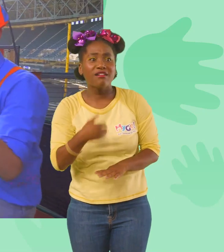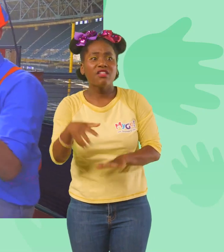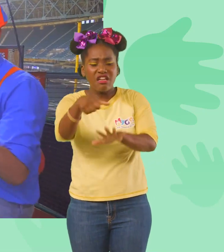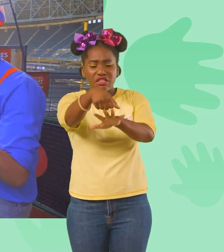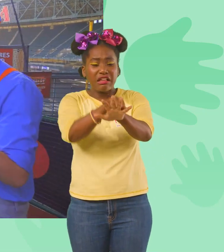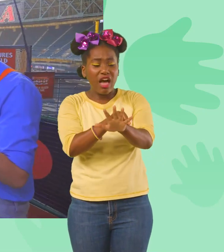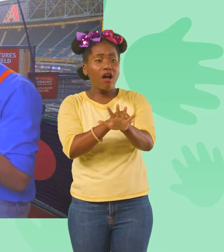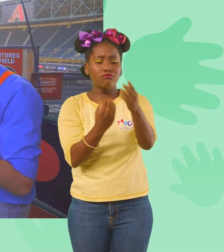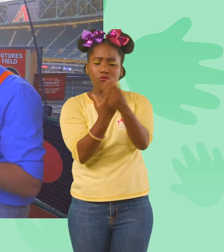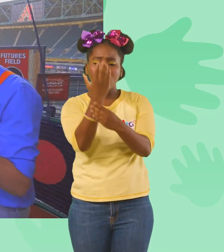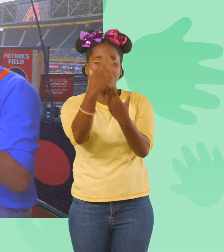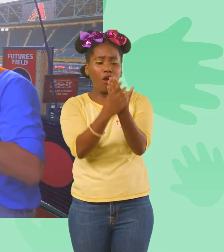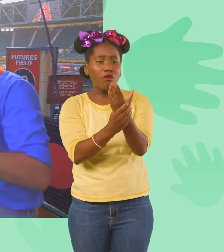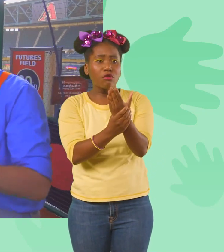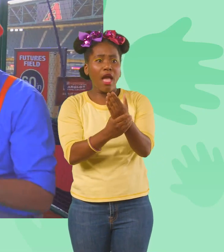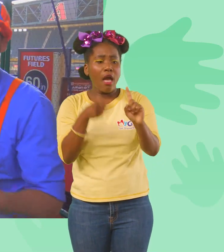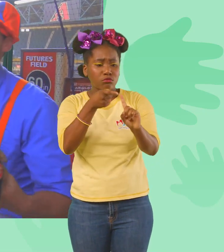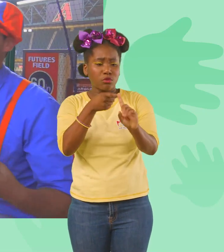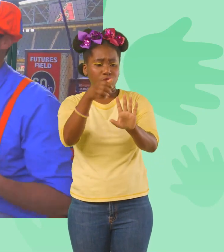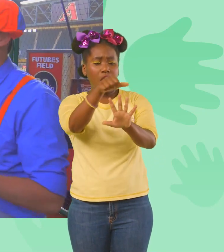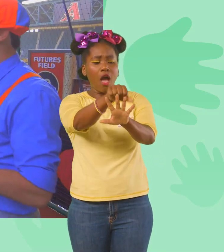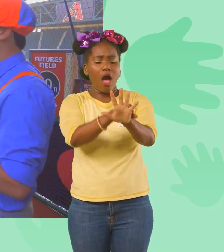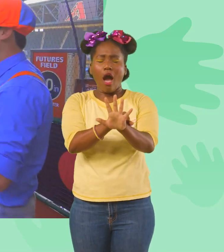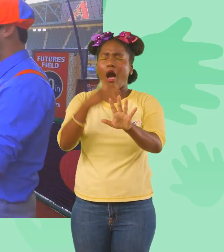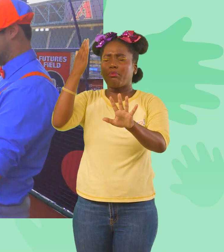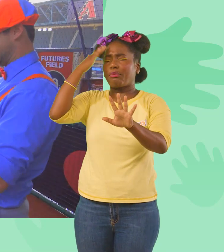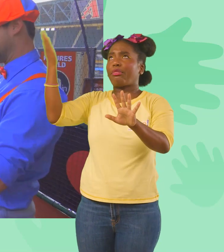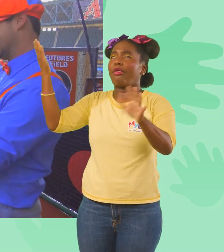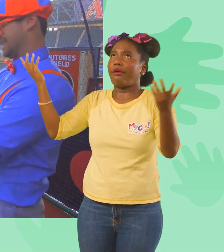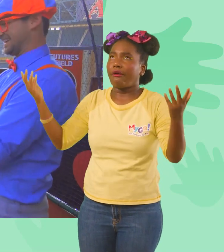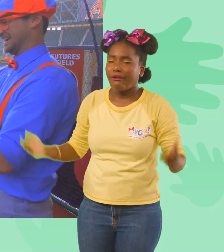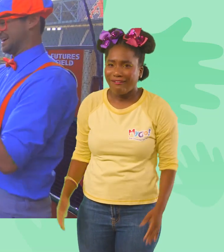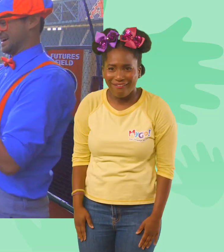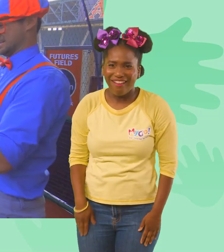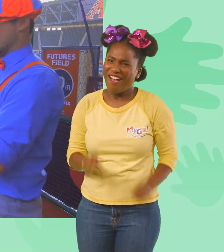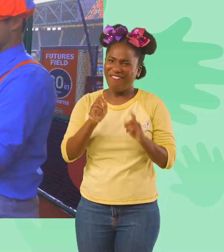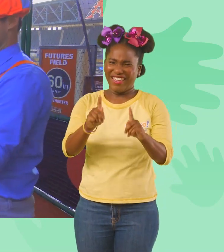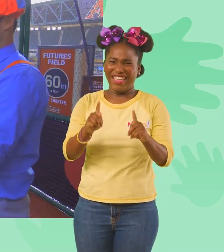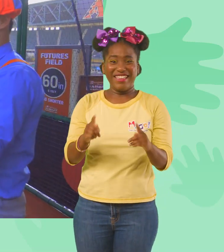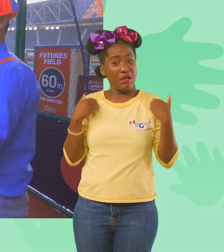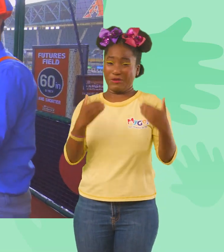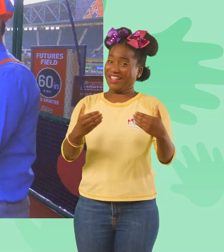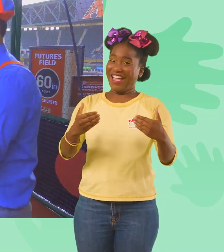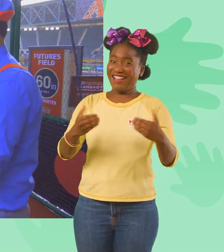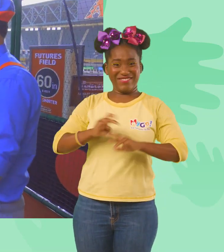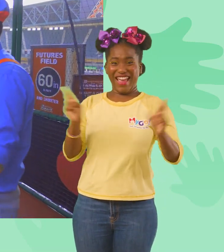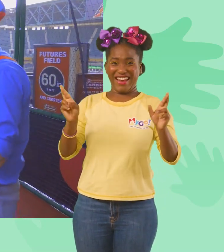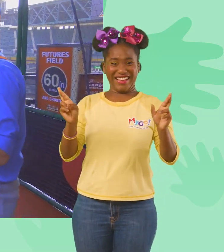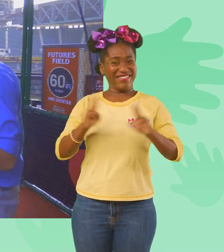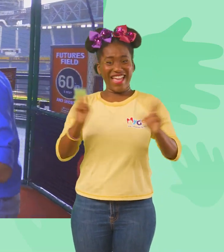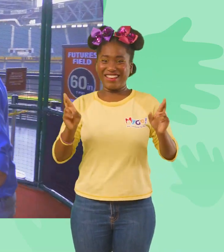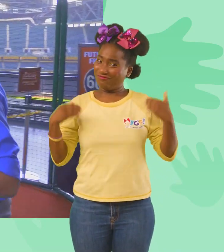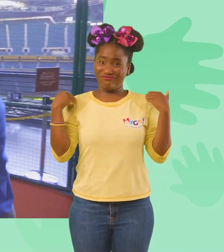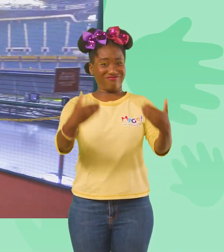goes on your hand. Oh. Glove goes on my hand. Oh yeah. Okay. All right. Here we go. I'm ready. Yep.